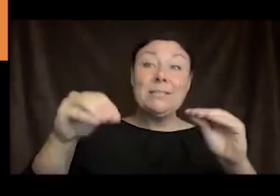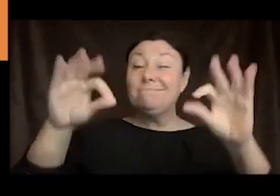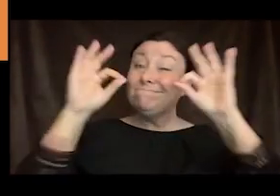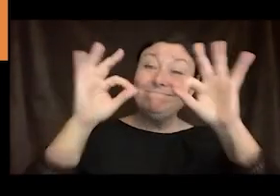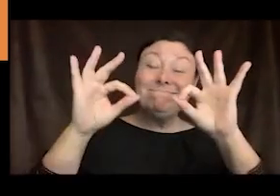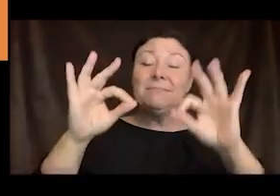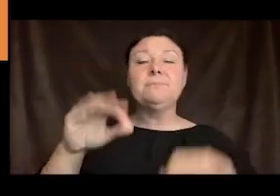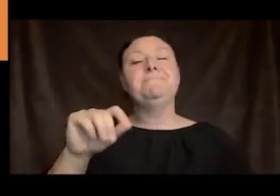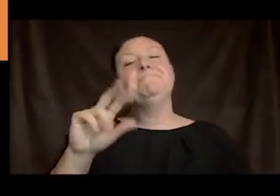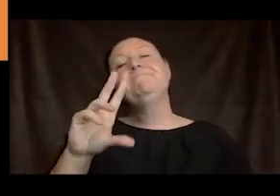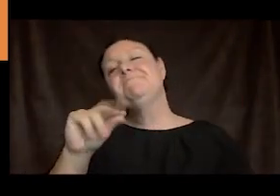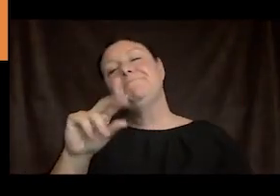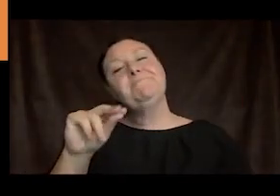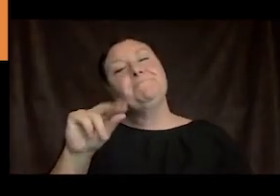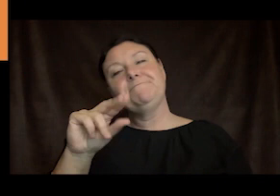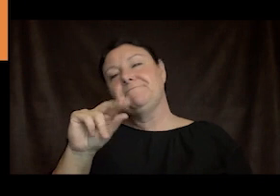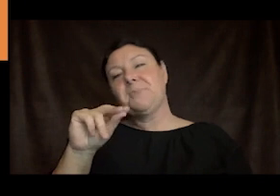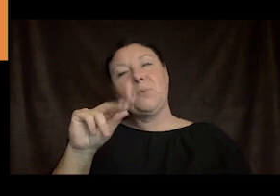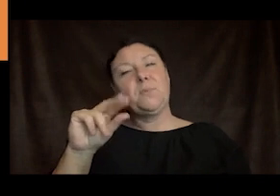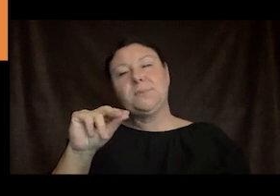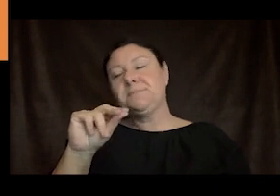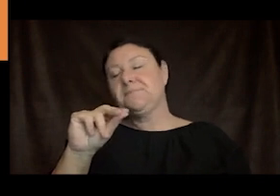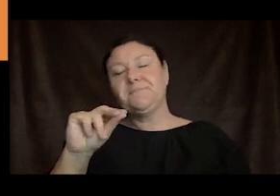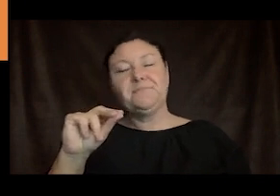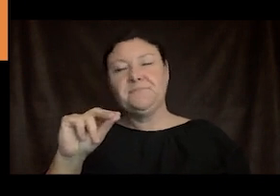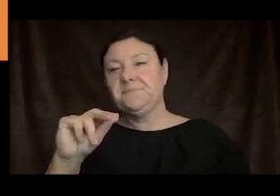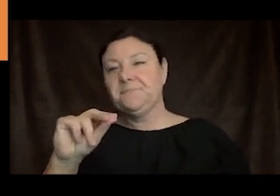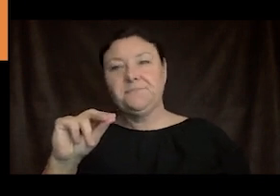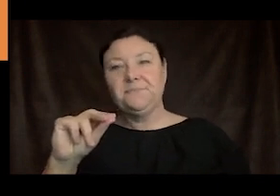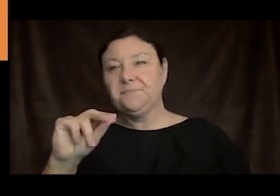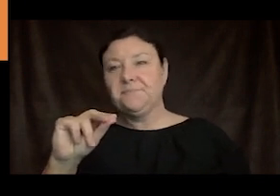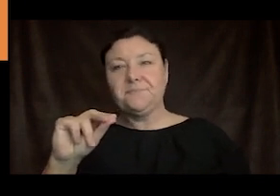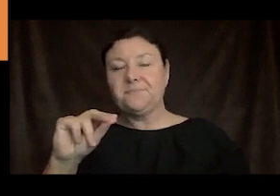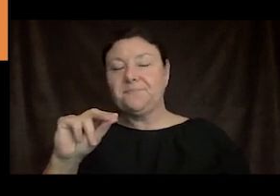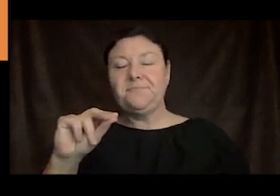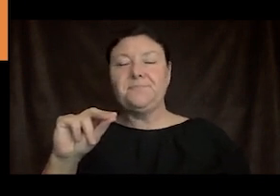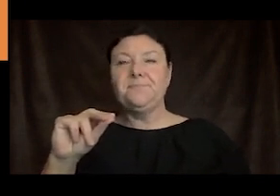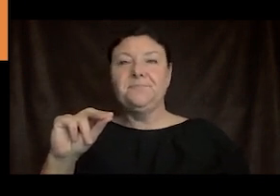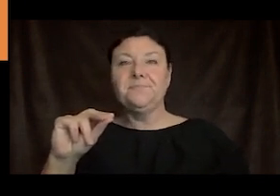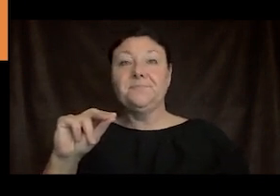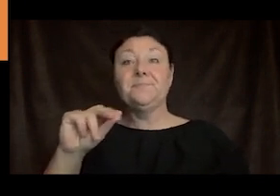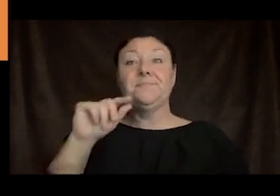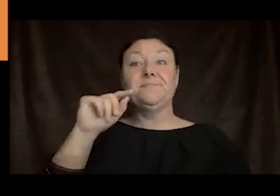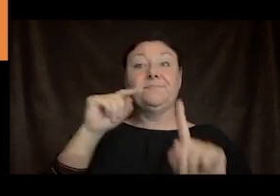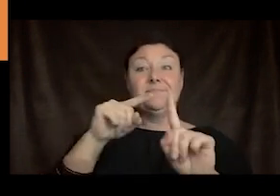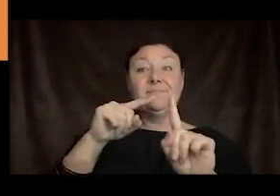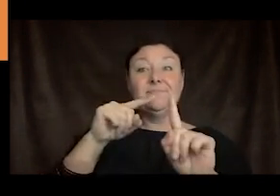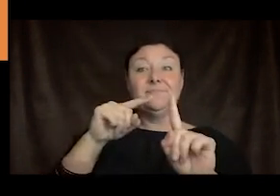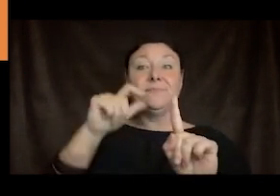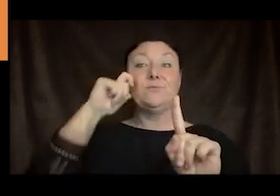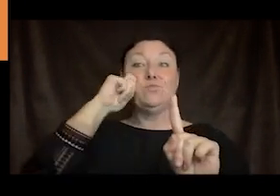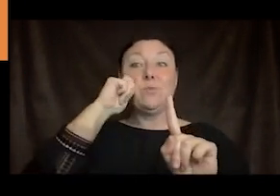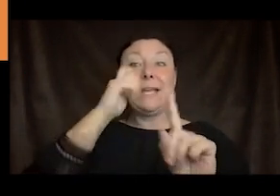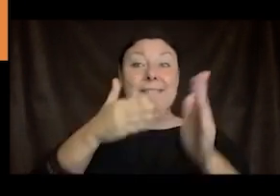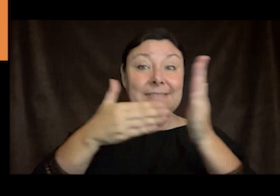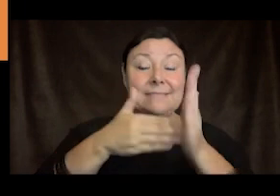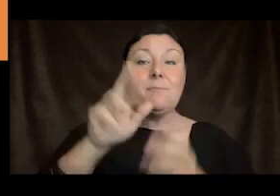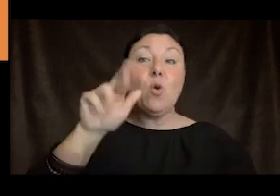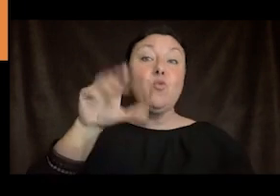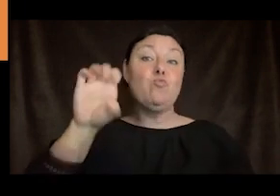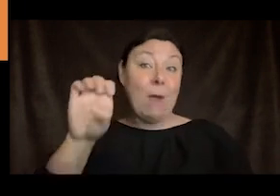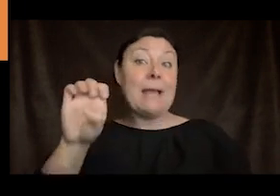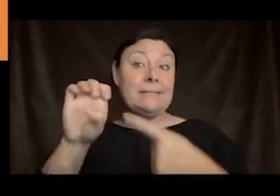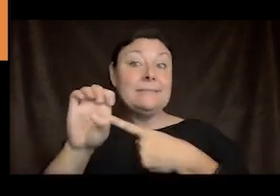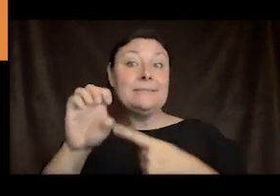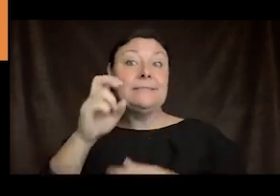you possibly need to be a great teacher on this topic of race or racism. This is